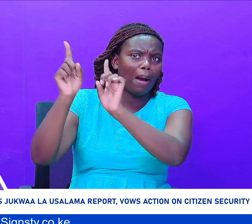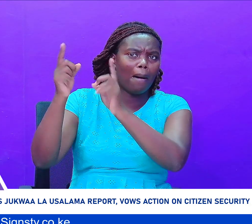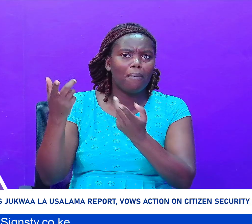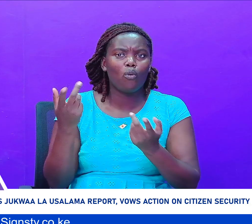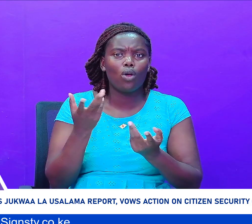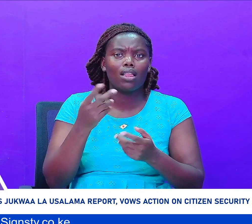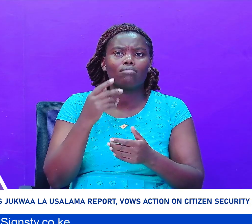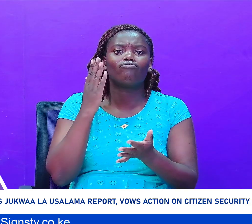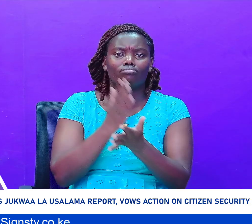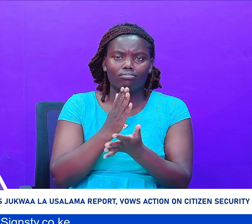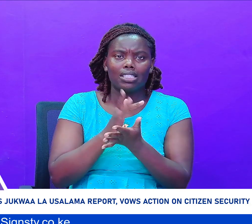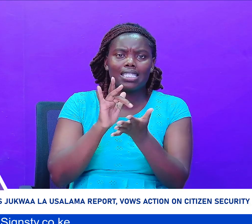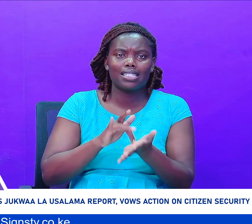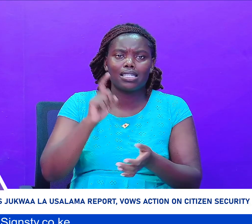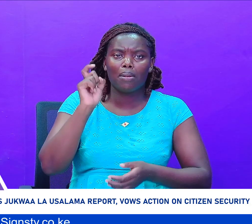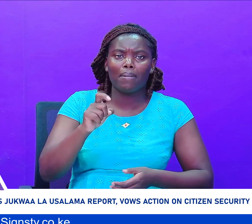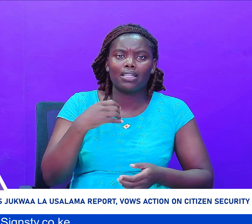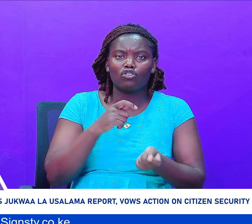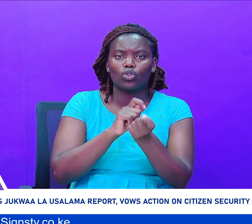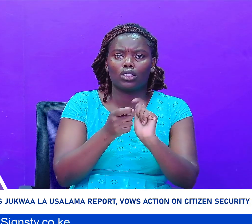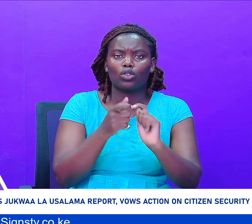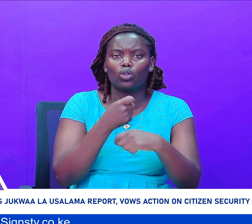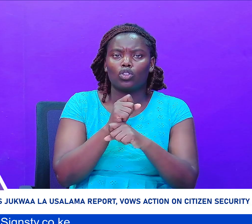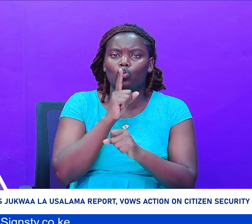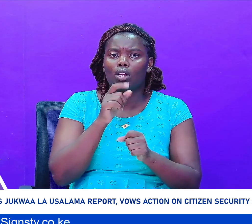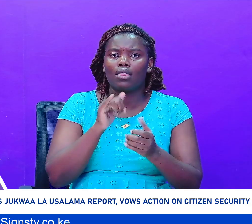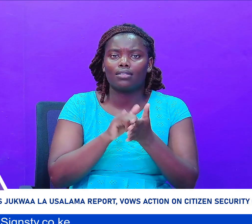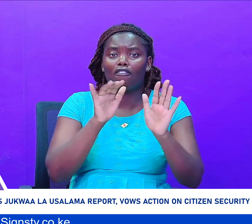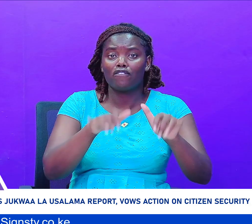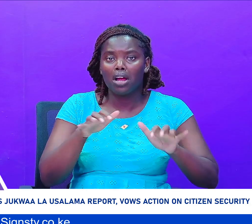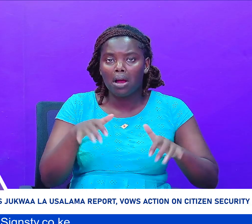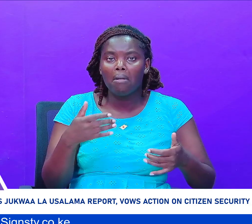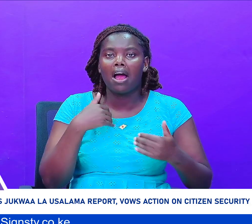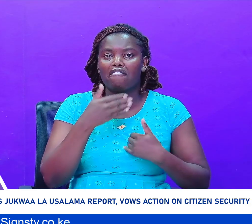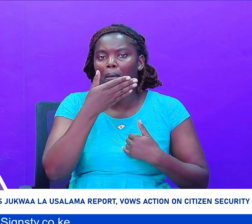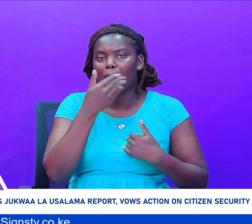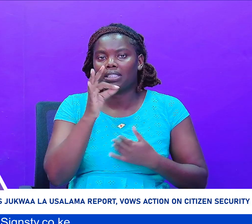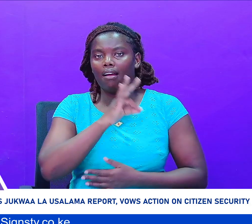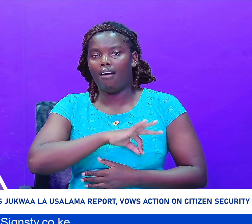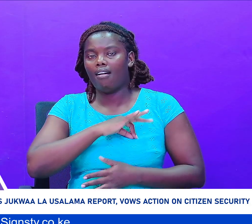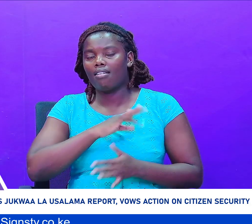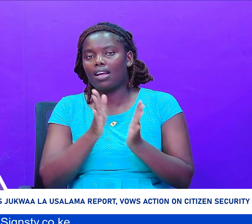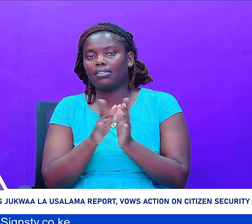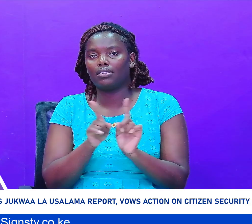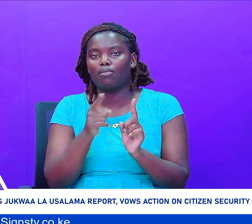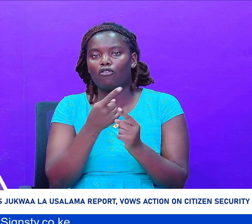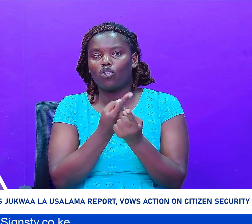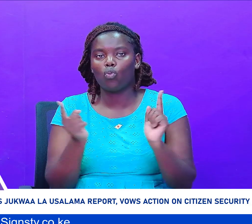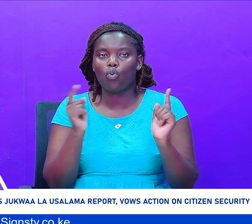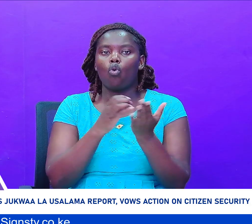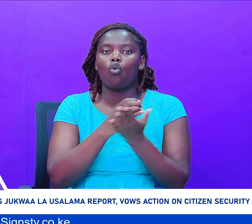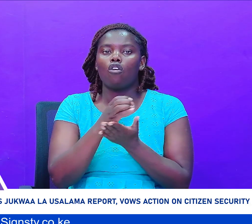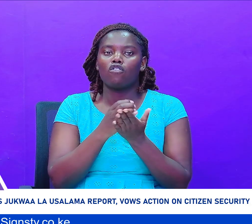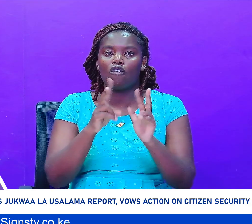countries, a reality he insisted must change to ensure the farmers secure better earnings and the entire coffee